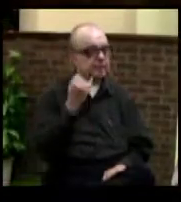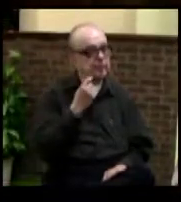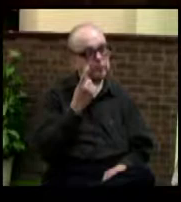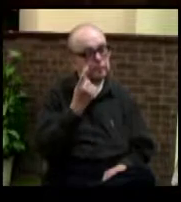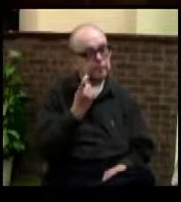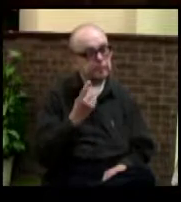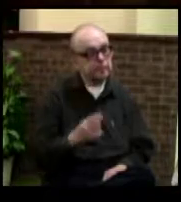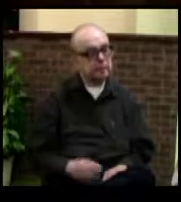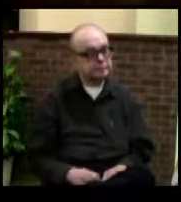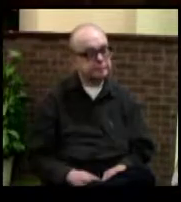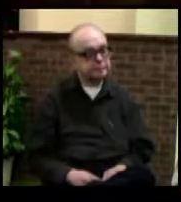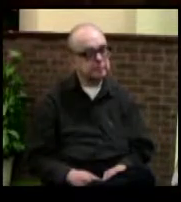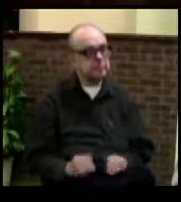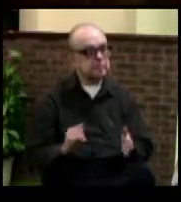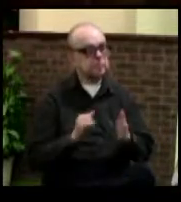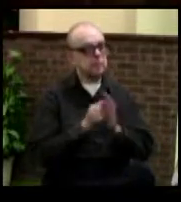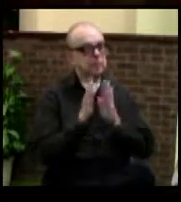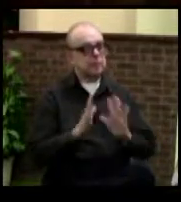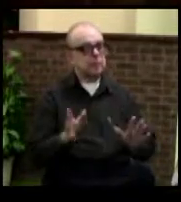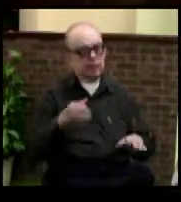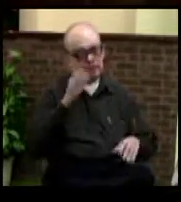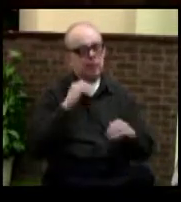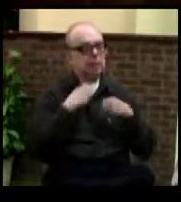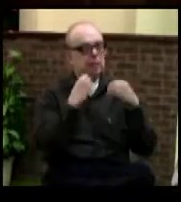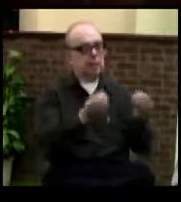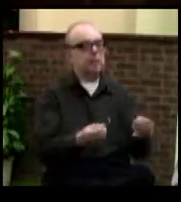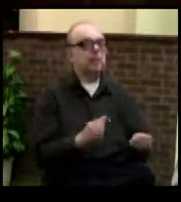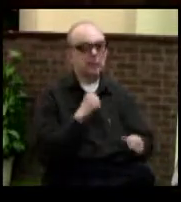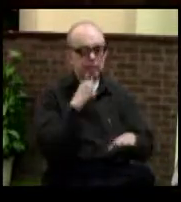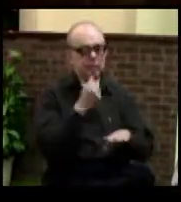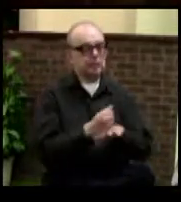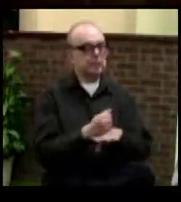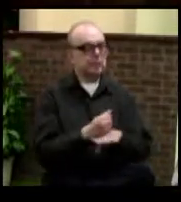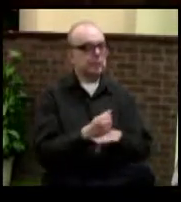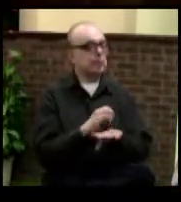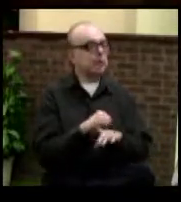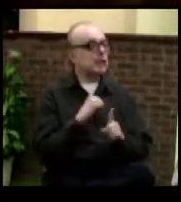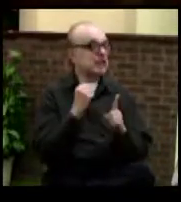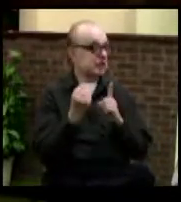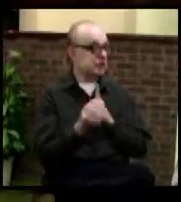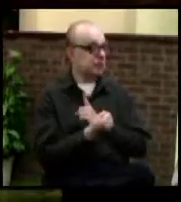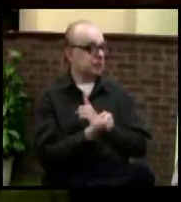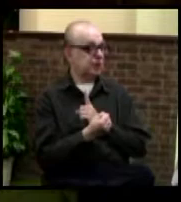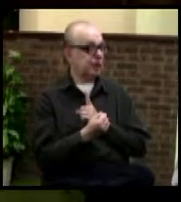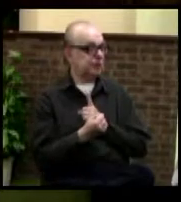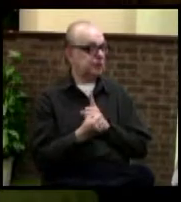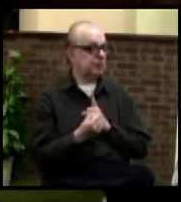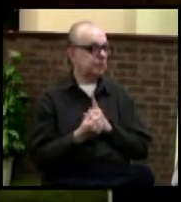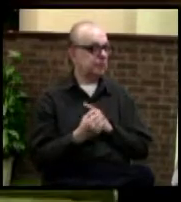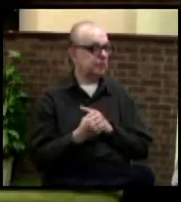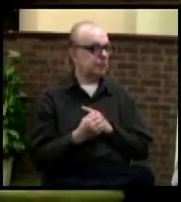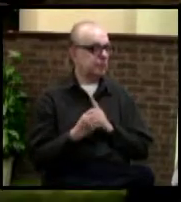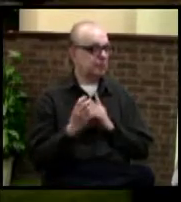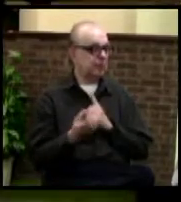If you understand that the peace that God gives you is not based on circumstances,